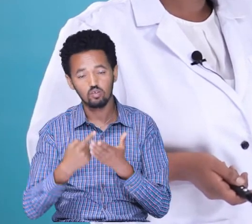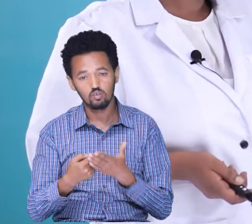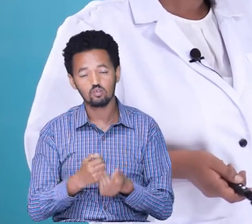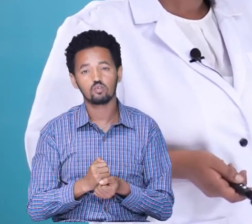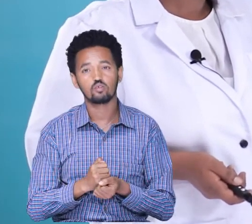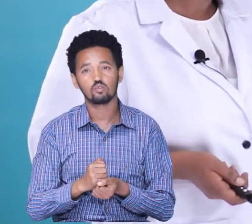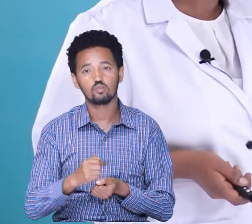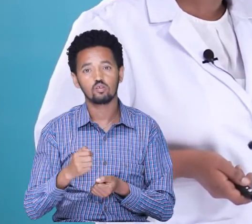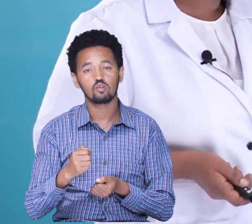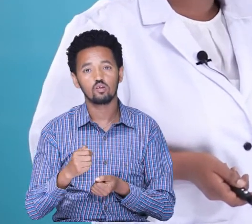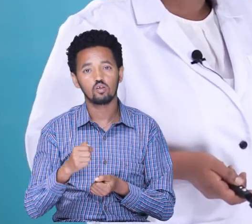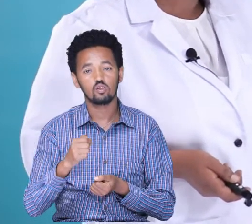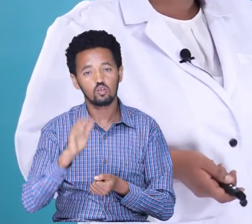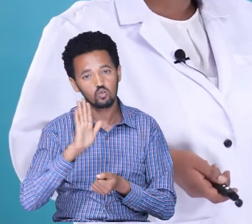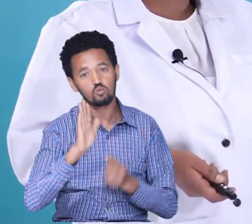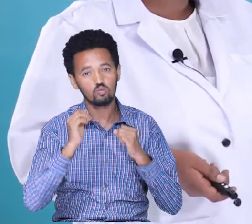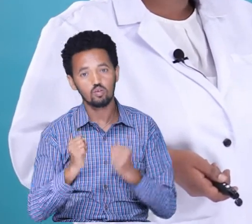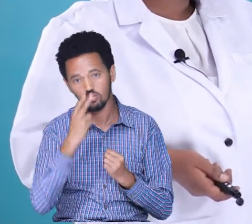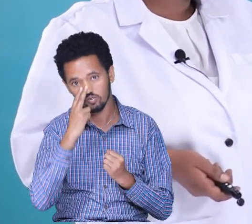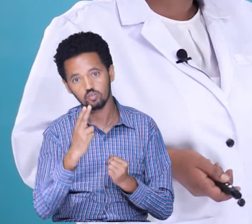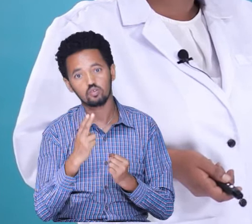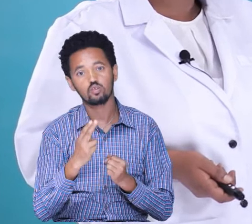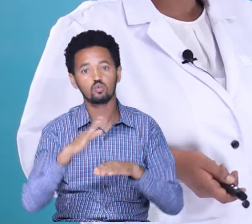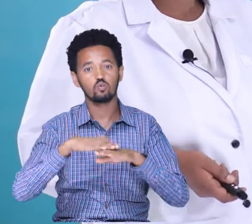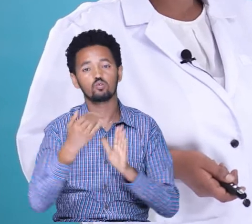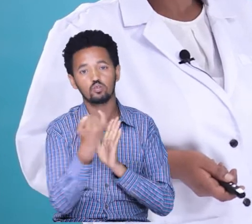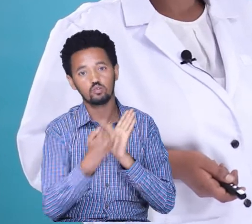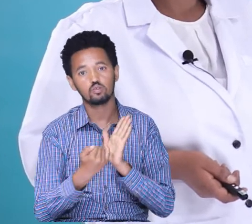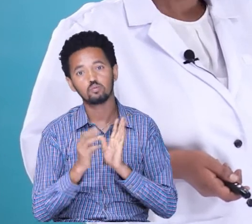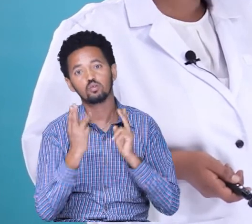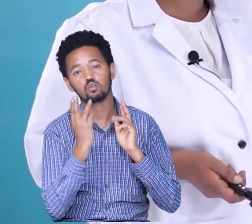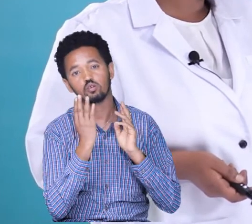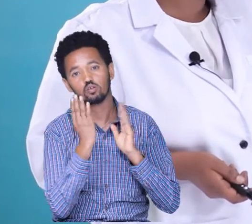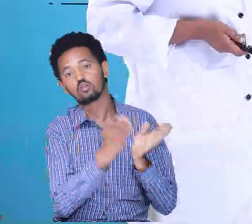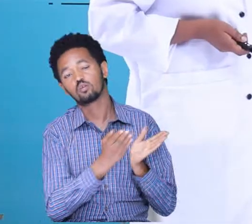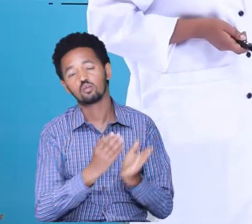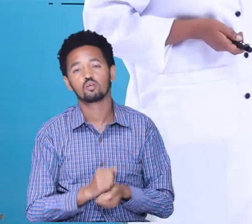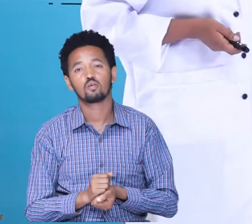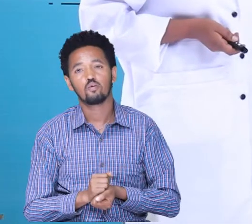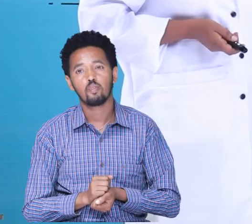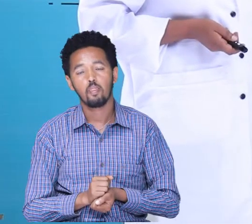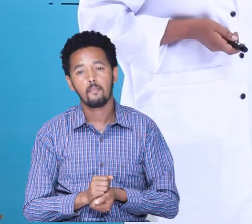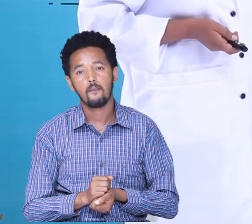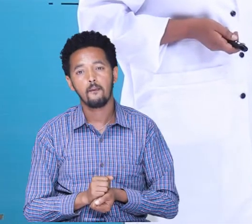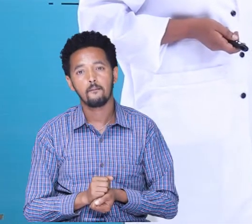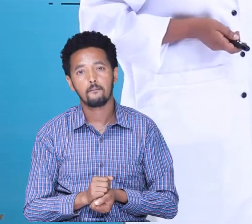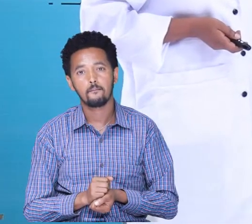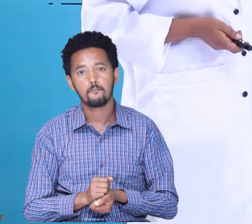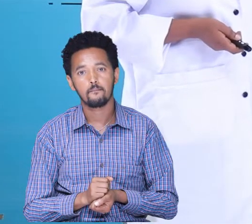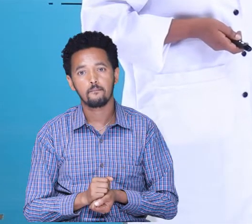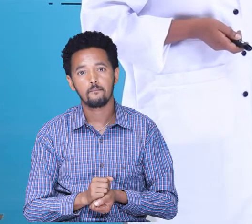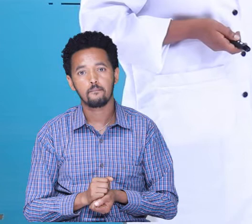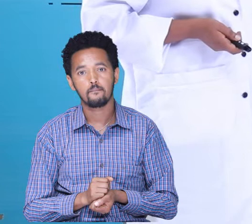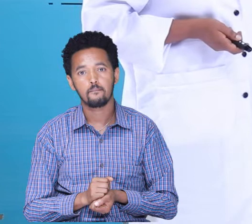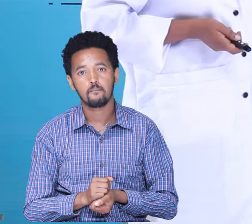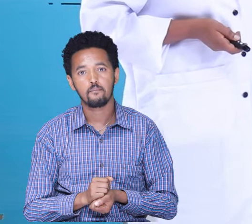Capricorn. During this time, the temperature is very high in the southern hemisphere,